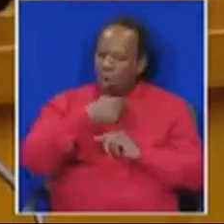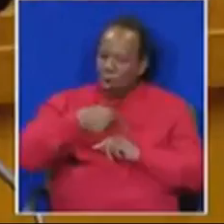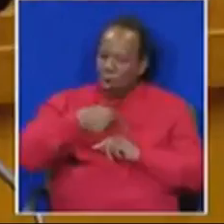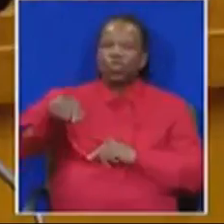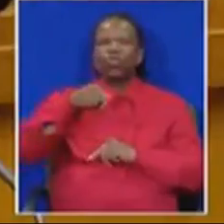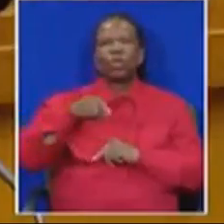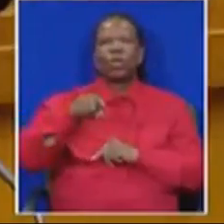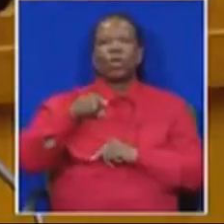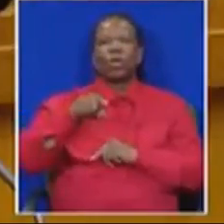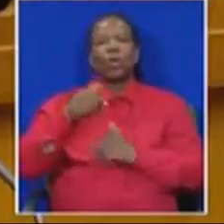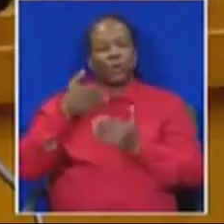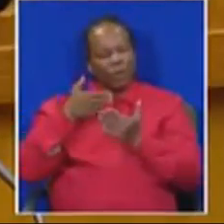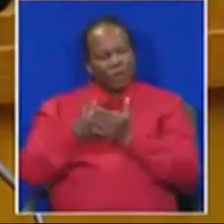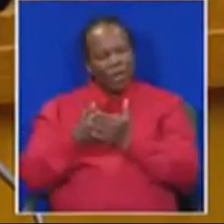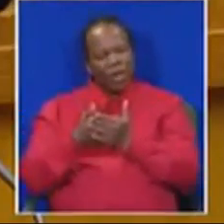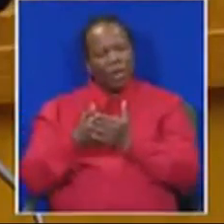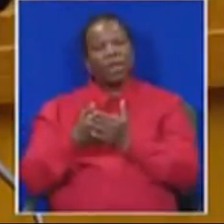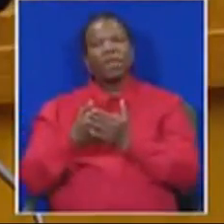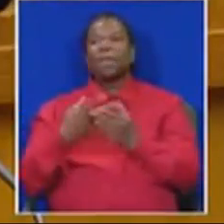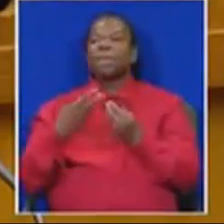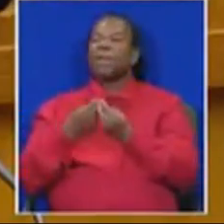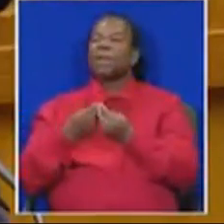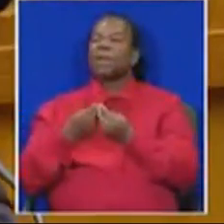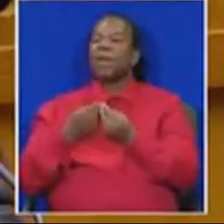make history in our country.